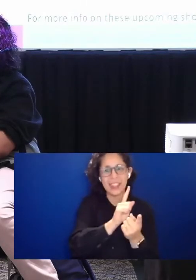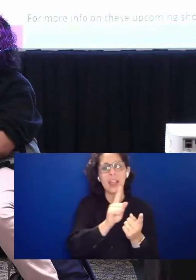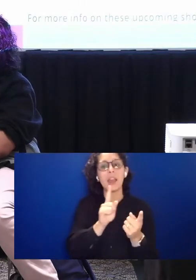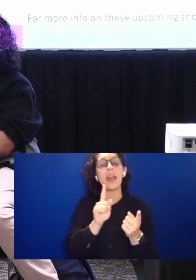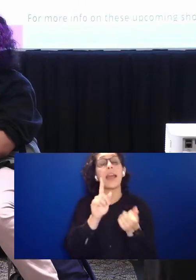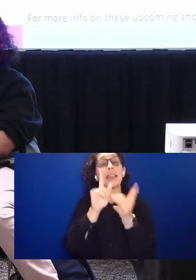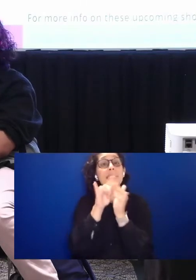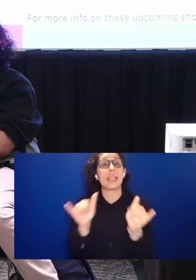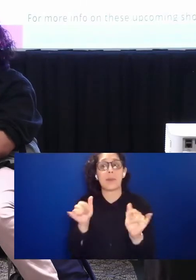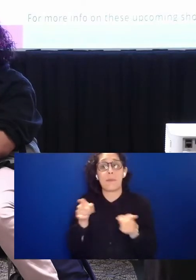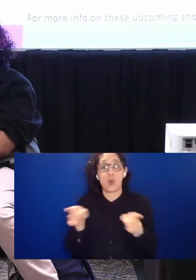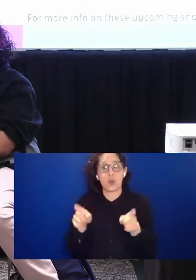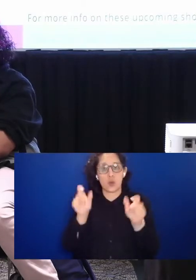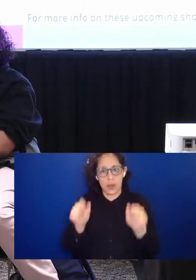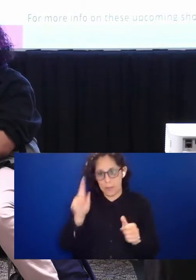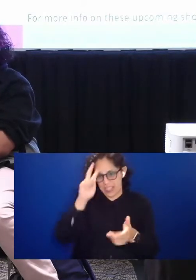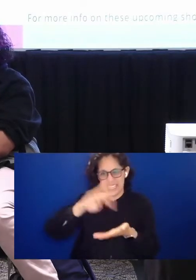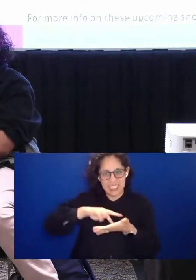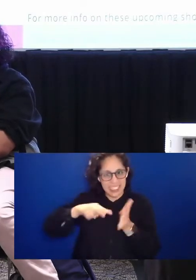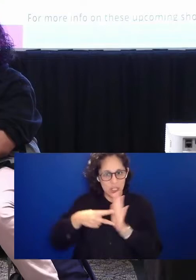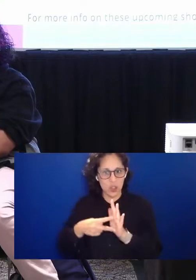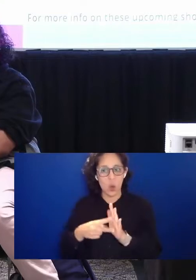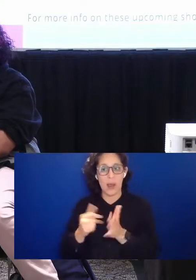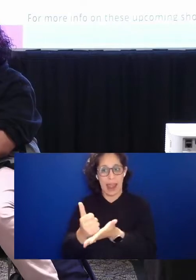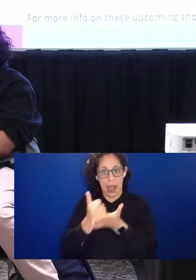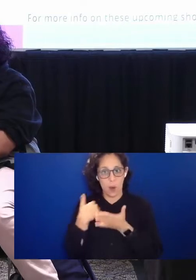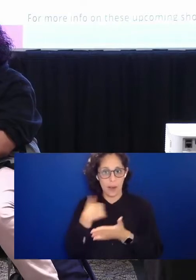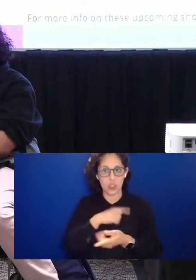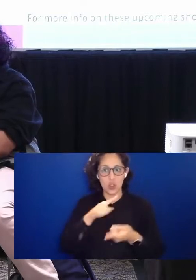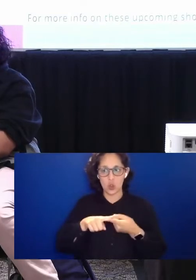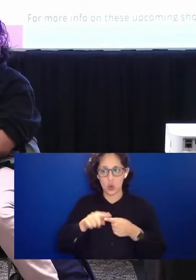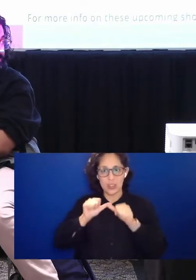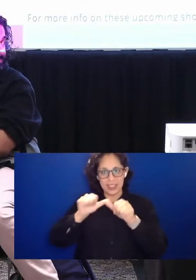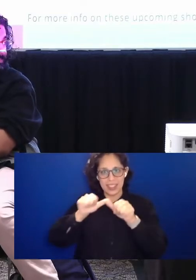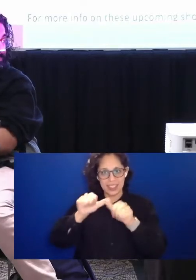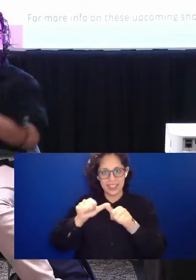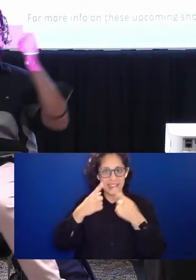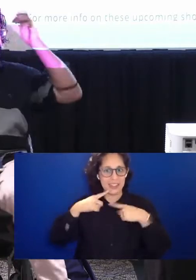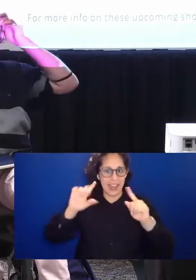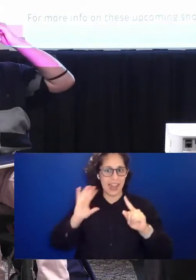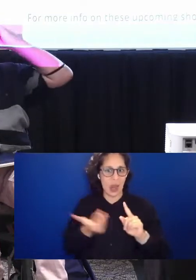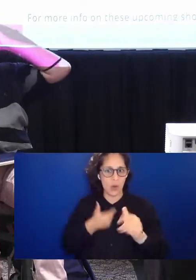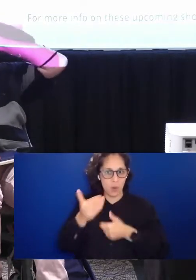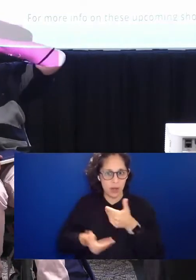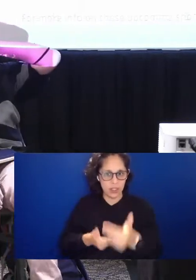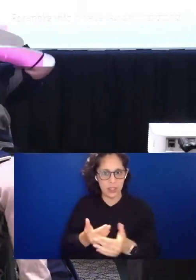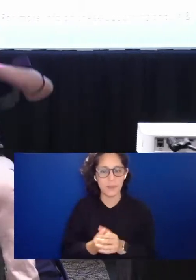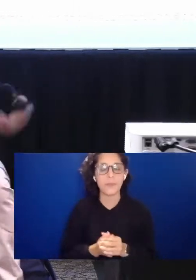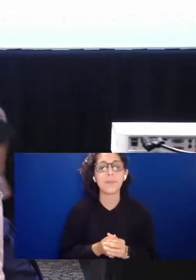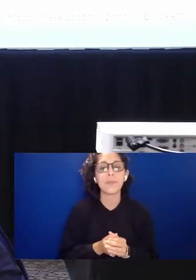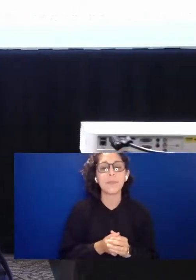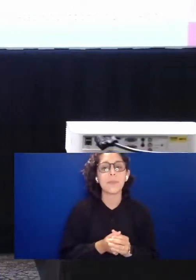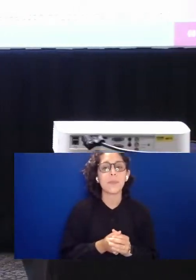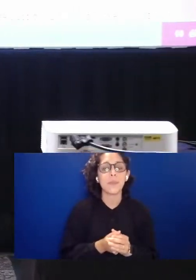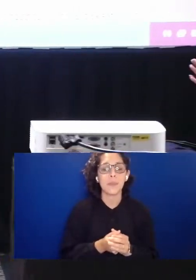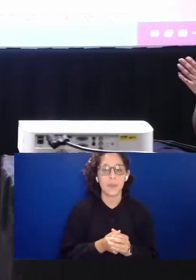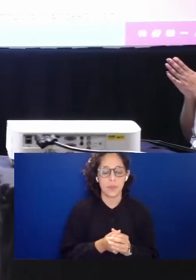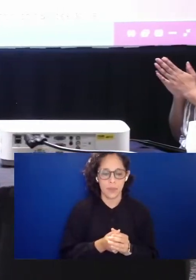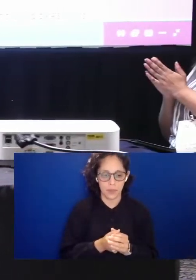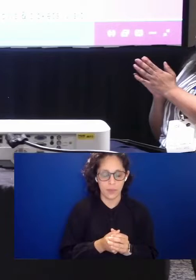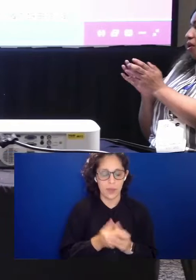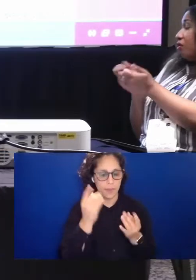be things that help to sustain the process. Thank you. I'm thinking a lot about the